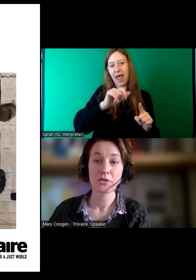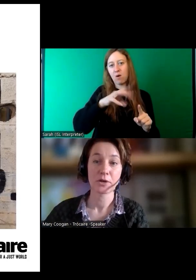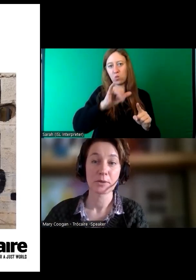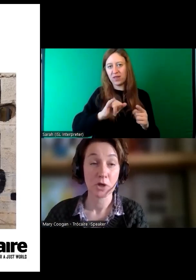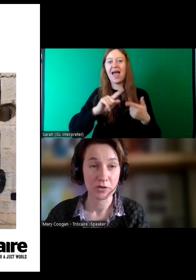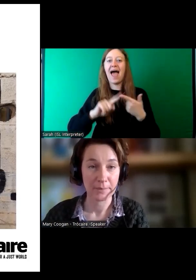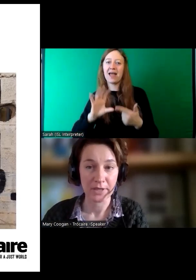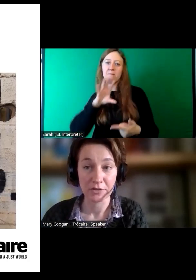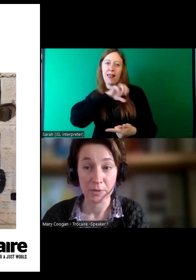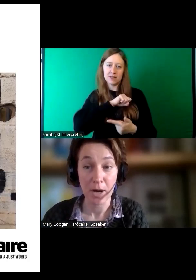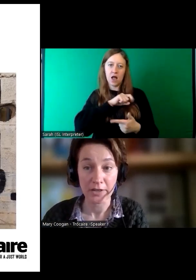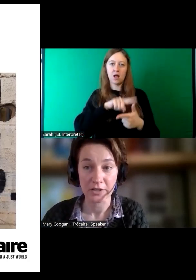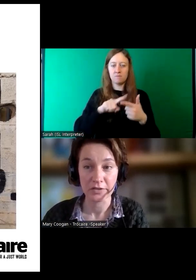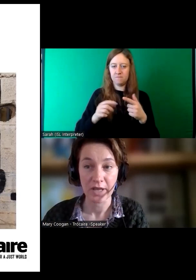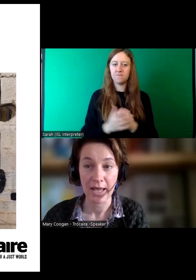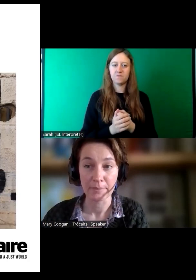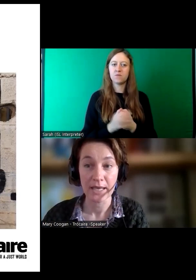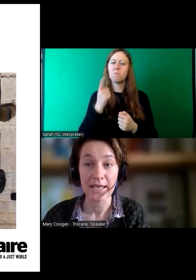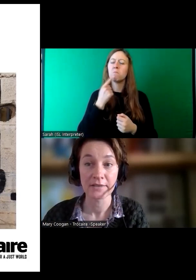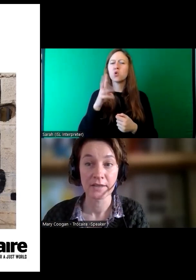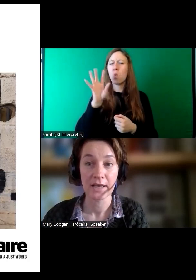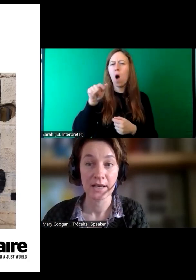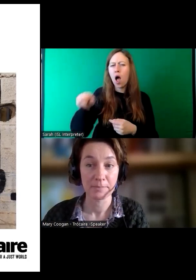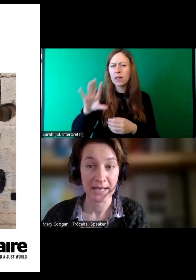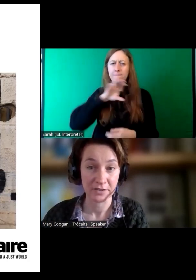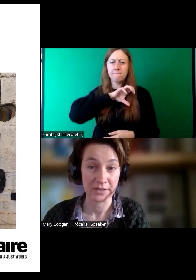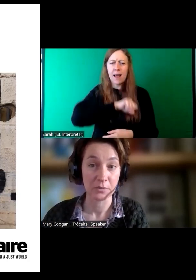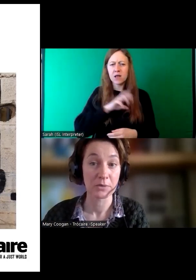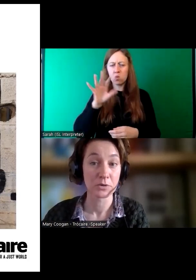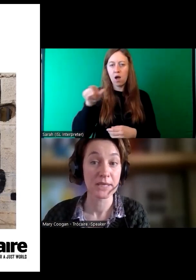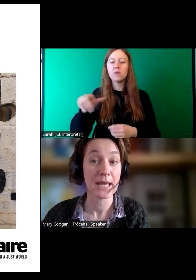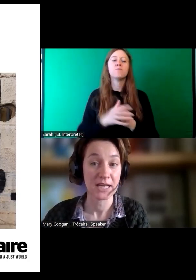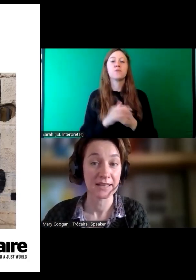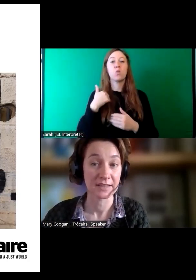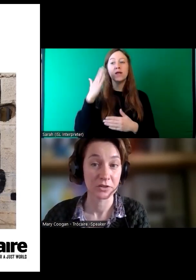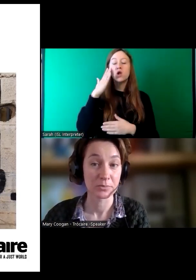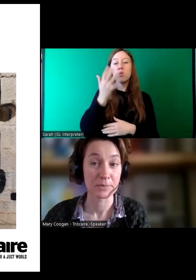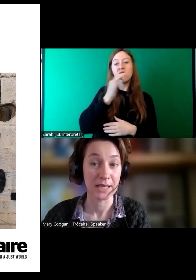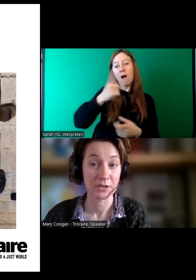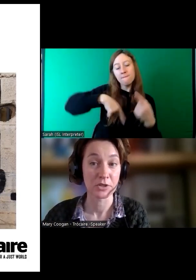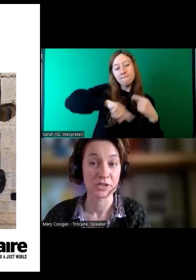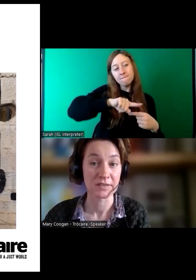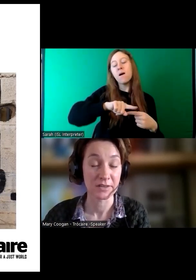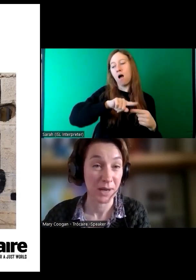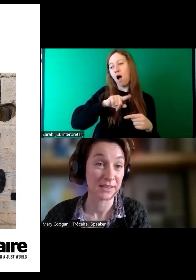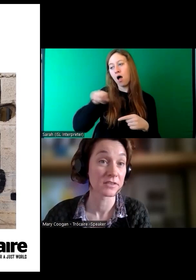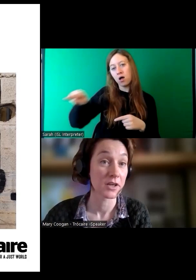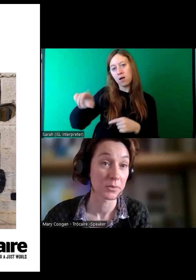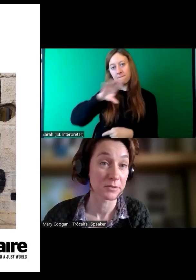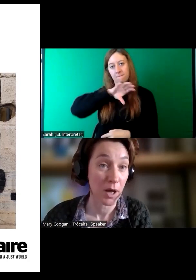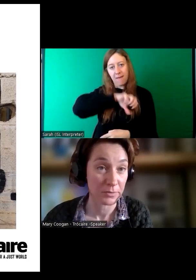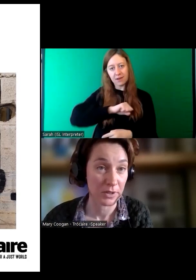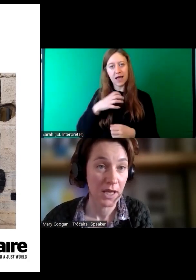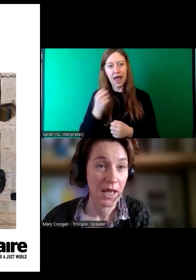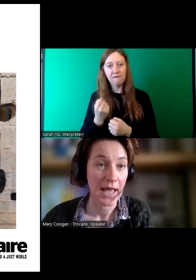that we knew from our programs and from our partners in Palestine that we would be able to access young people and communities in a way that's not